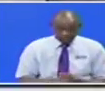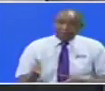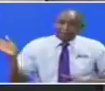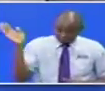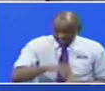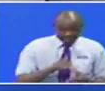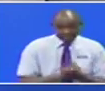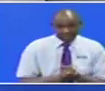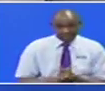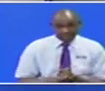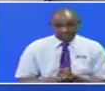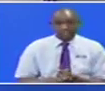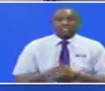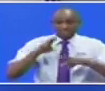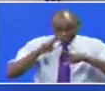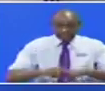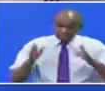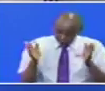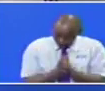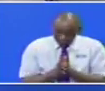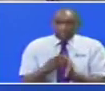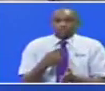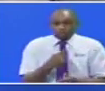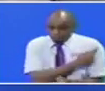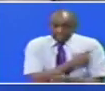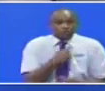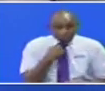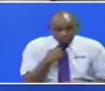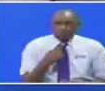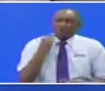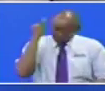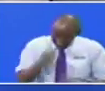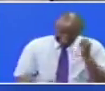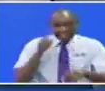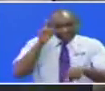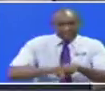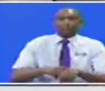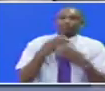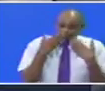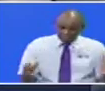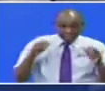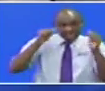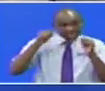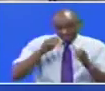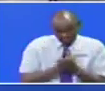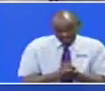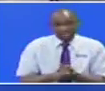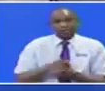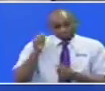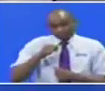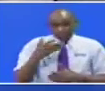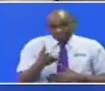irudi wakae na muungano wa madaktari mara moja ya mwisho ili kumalizia ule mkataba ambao